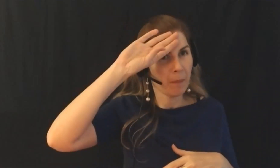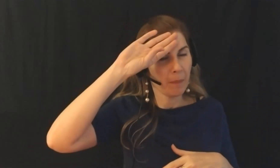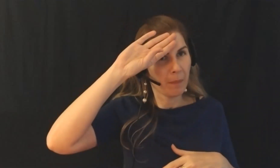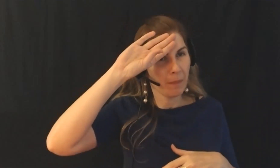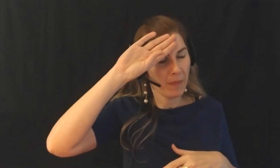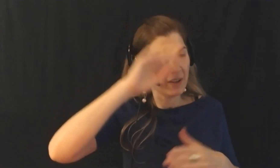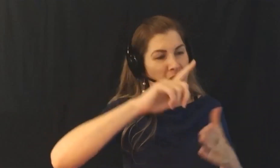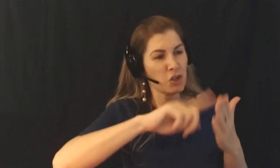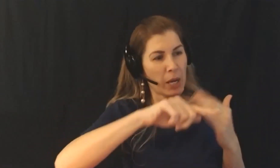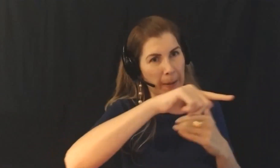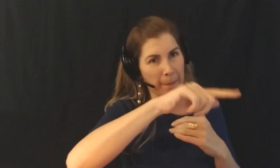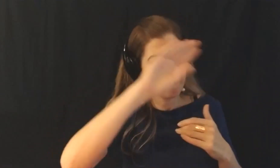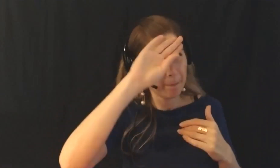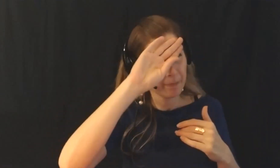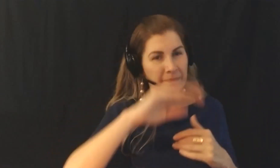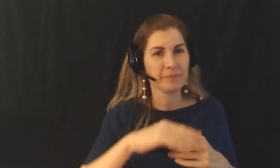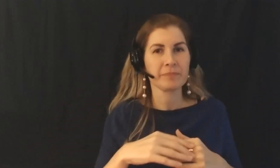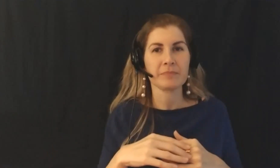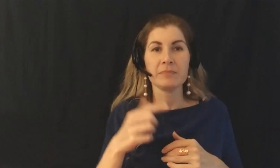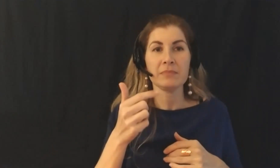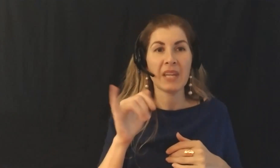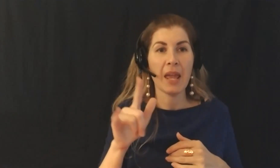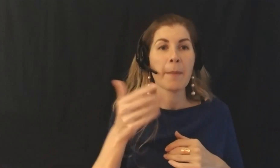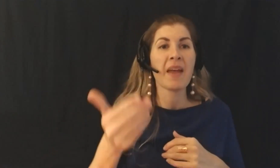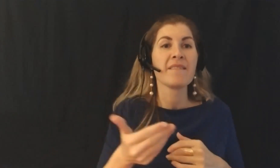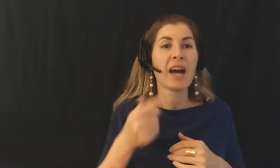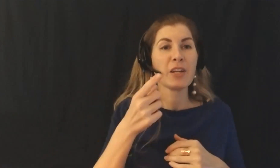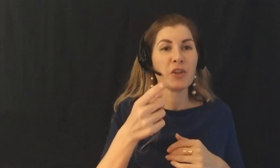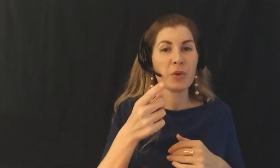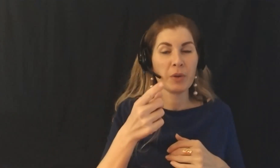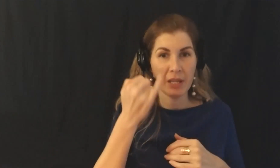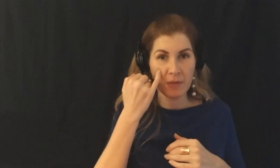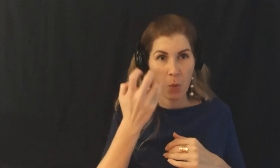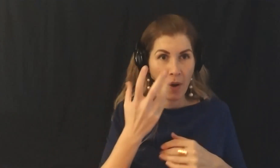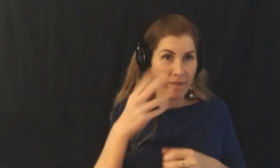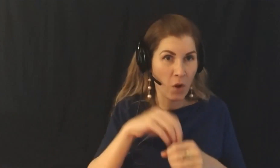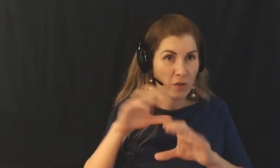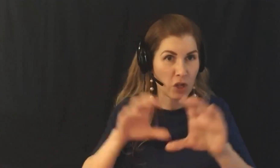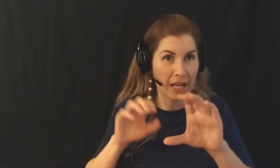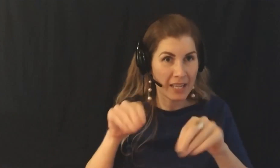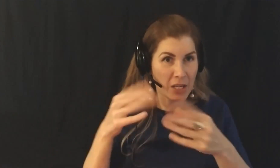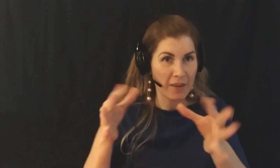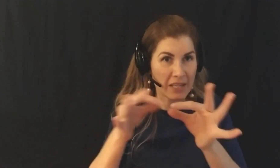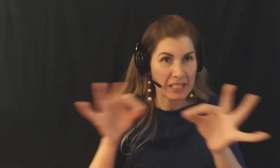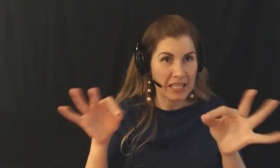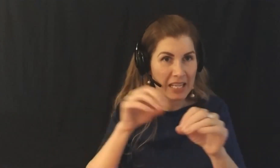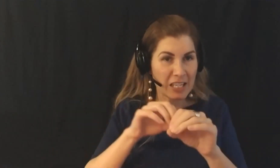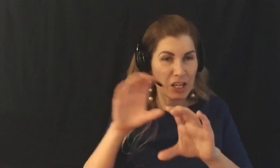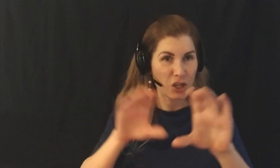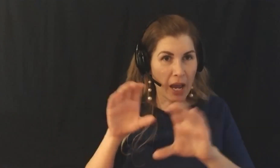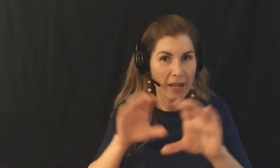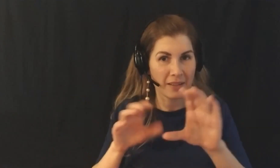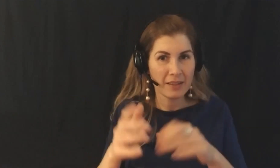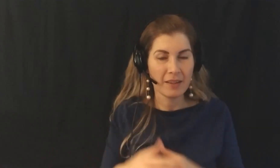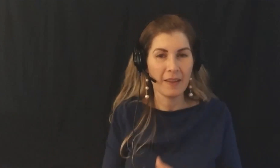temperature. And Gail, I'm going to invite you now if you want to participate in the chat. Can you give us a sentence in the chat since we're having trouble hearing?